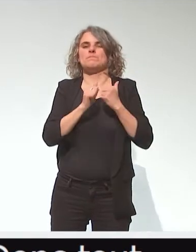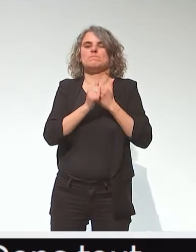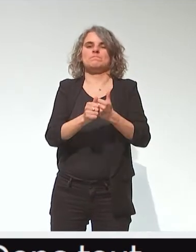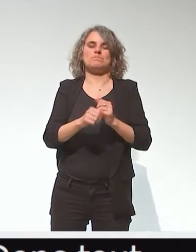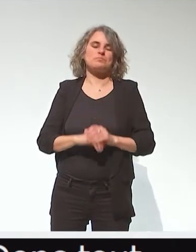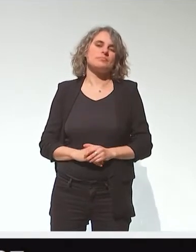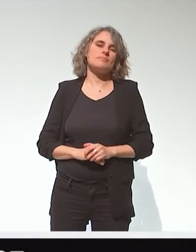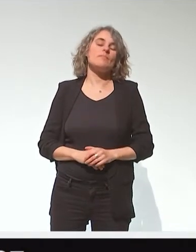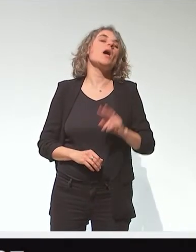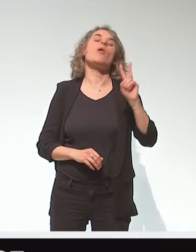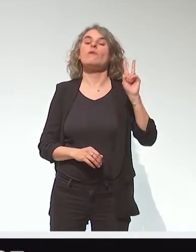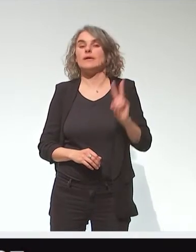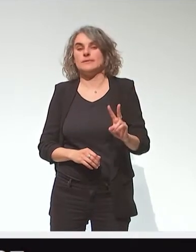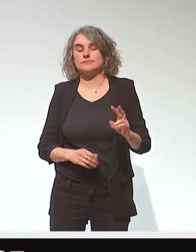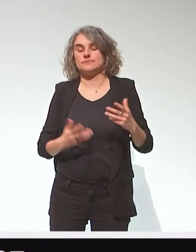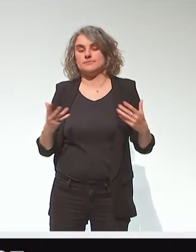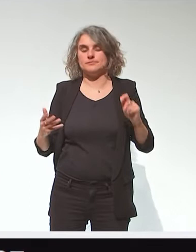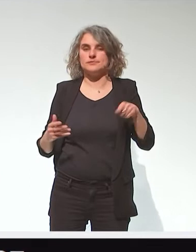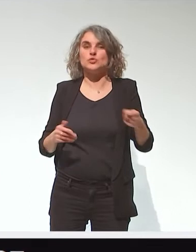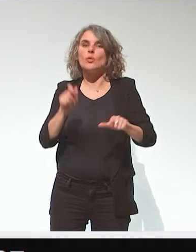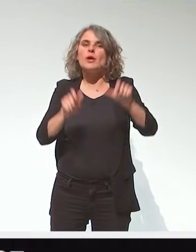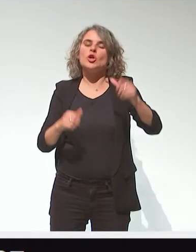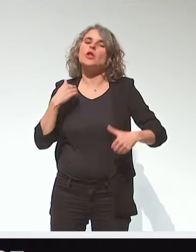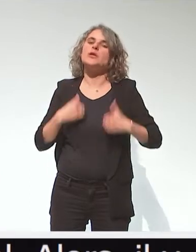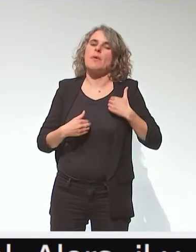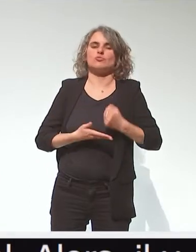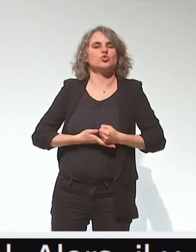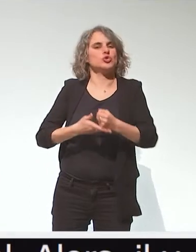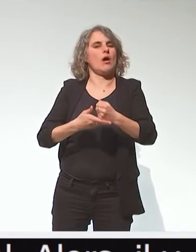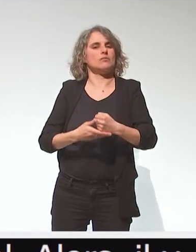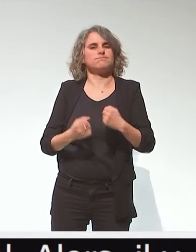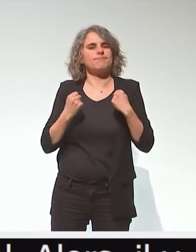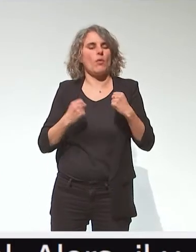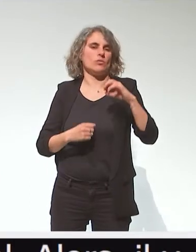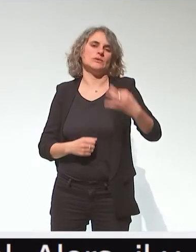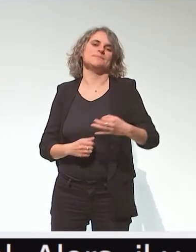people with disabilities from the ESF